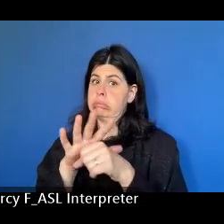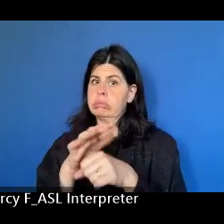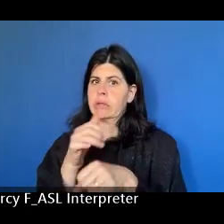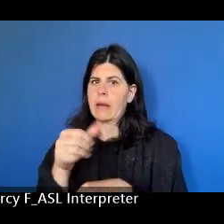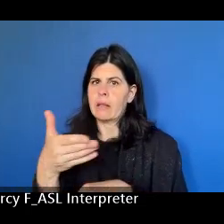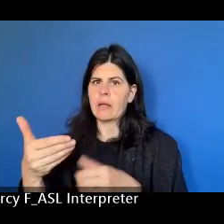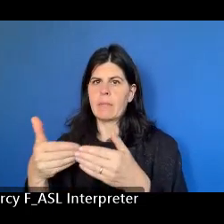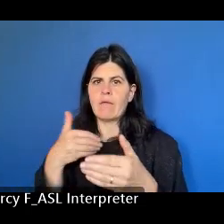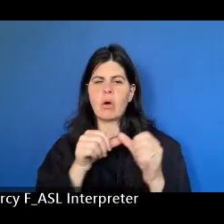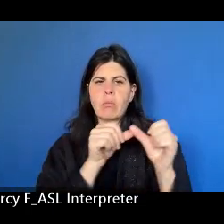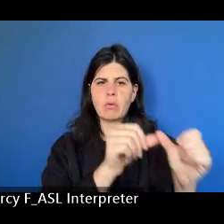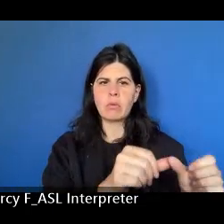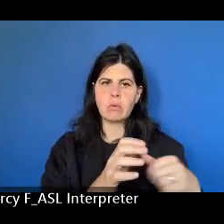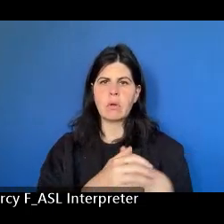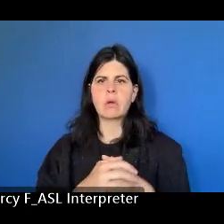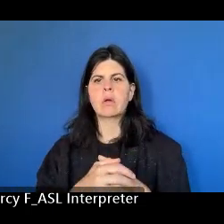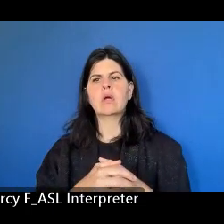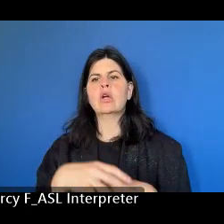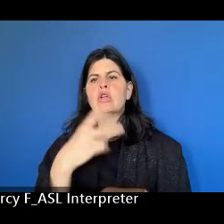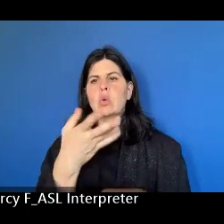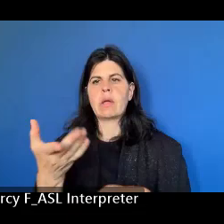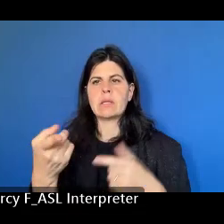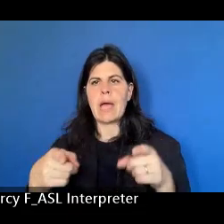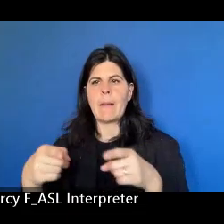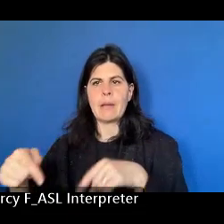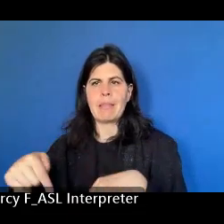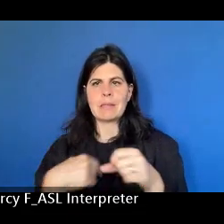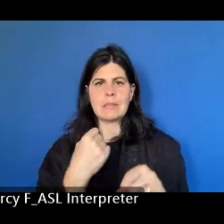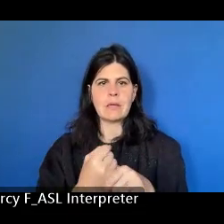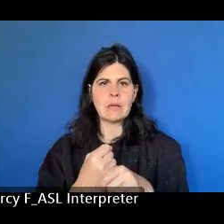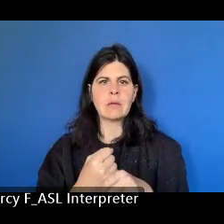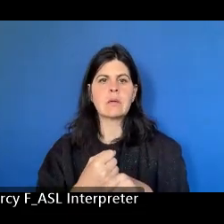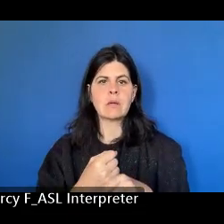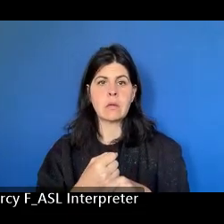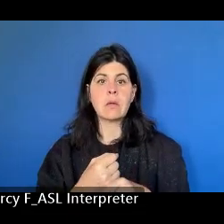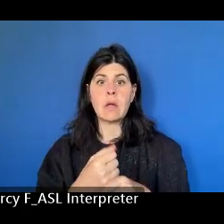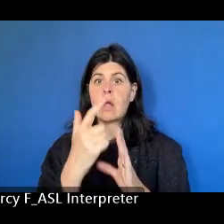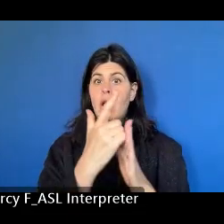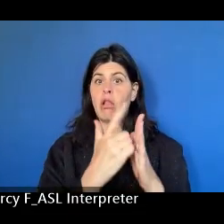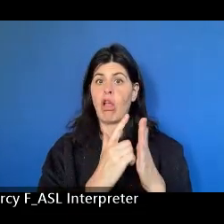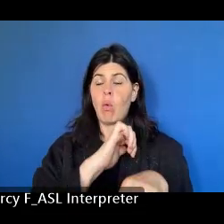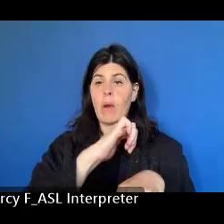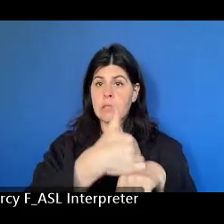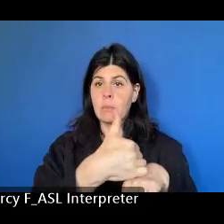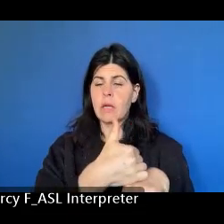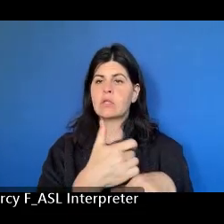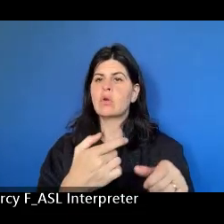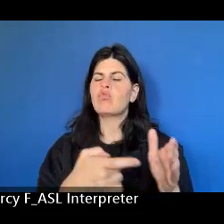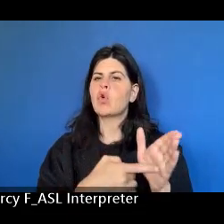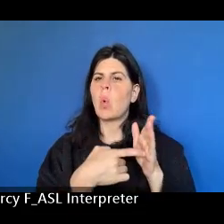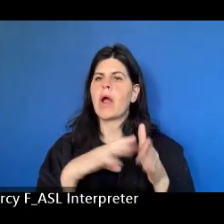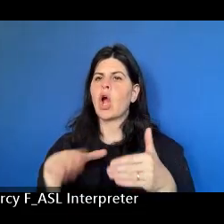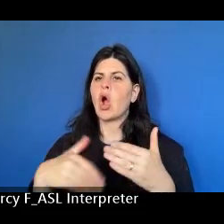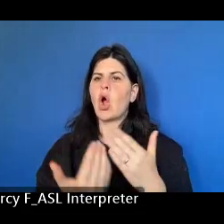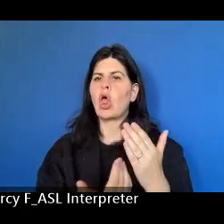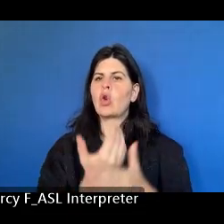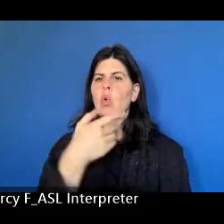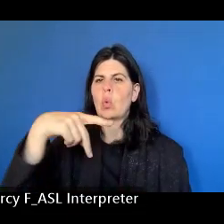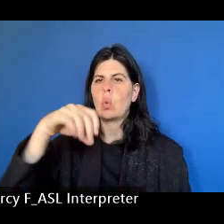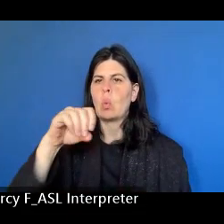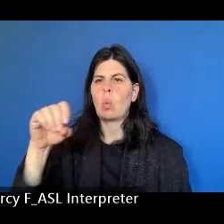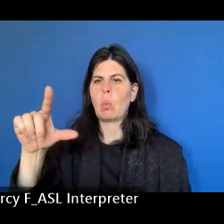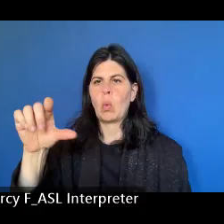this initiative. Two things happened this year. There was a law that went into place requiring that all new pools